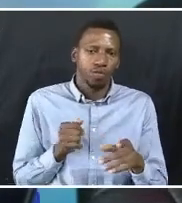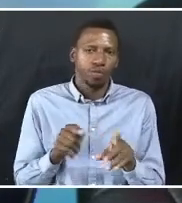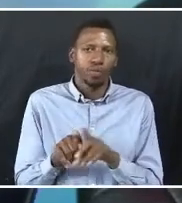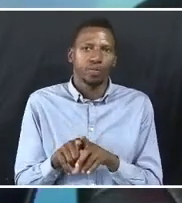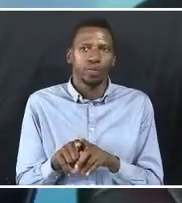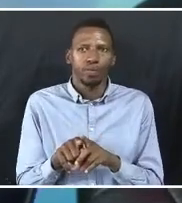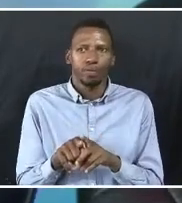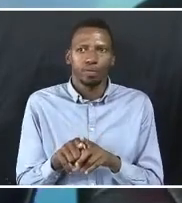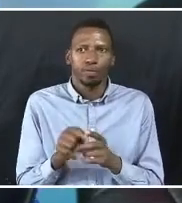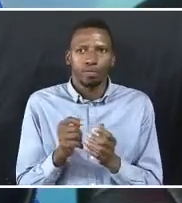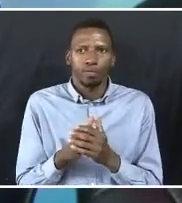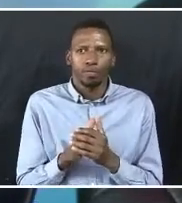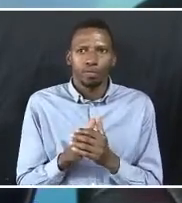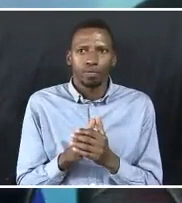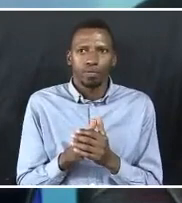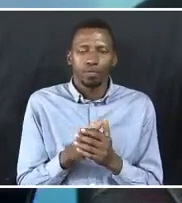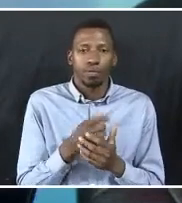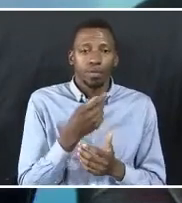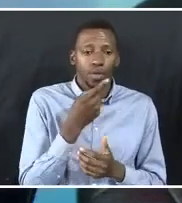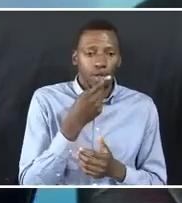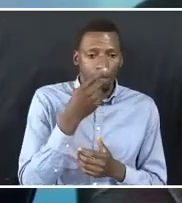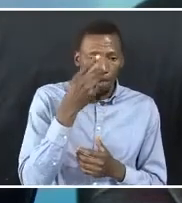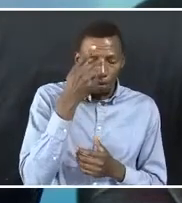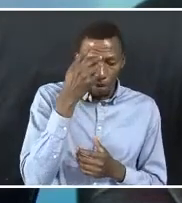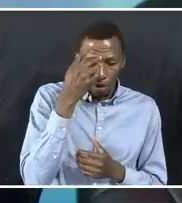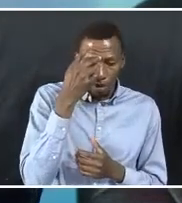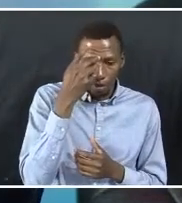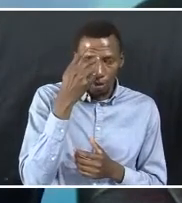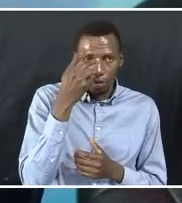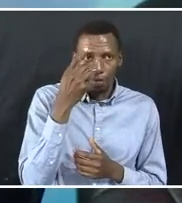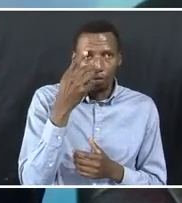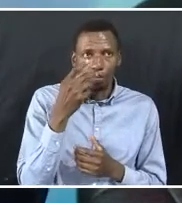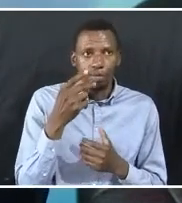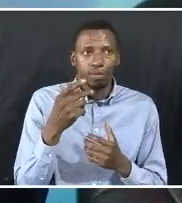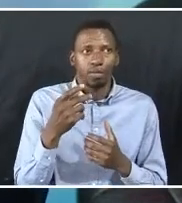A parent is obviously a 50% match,